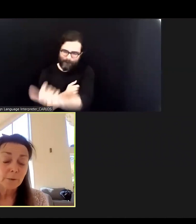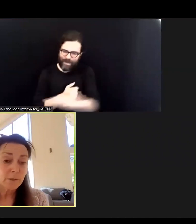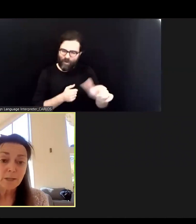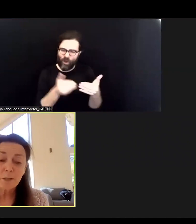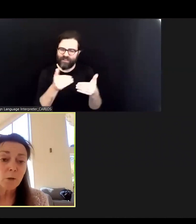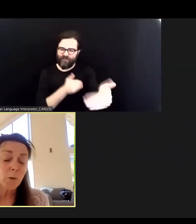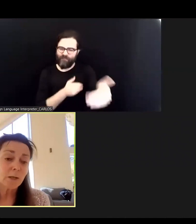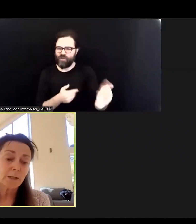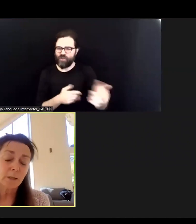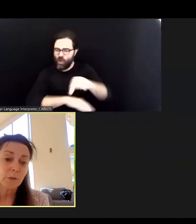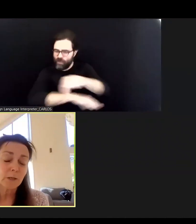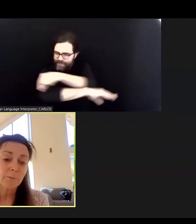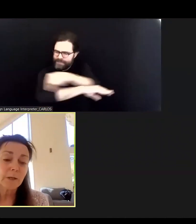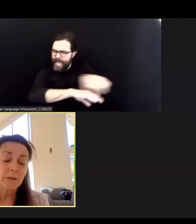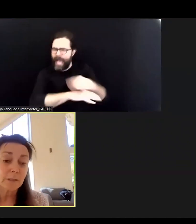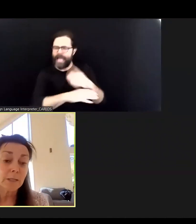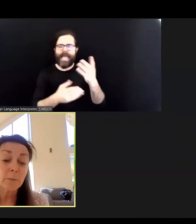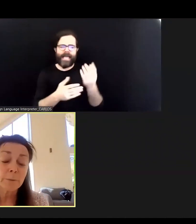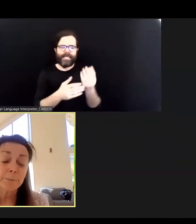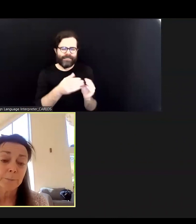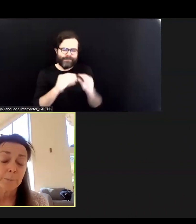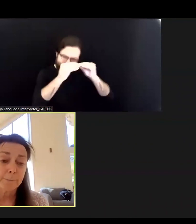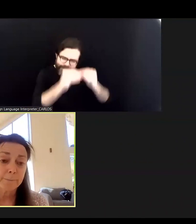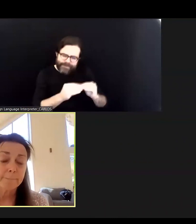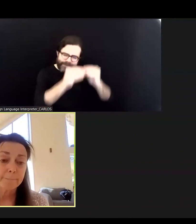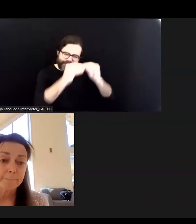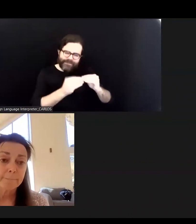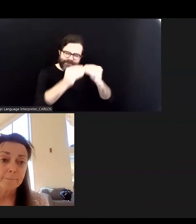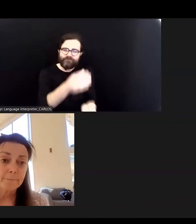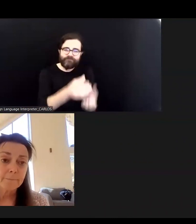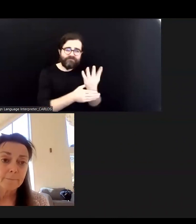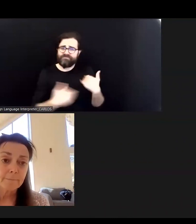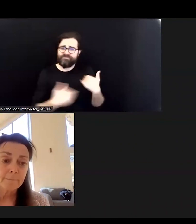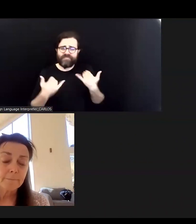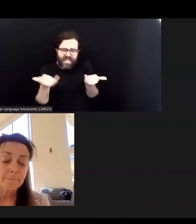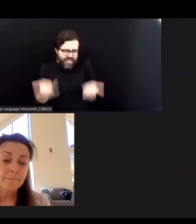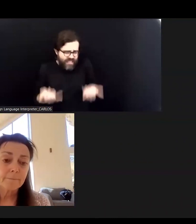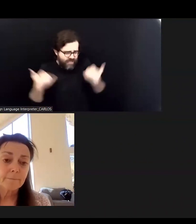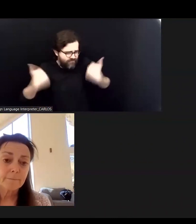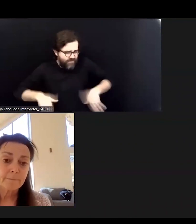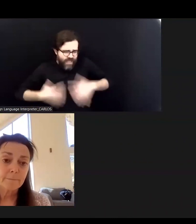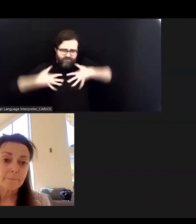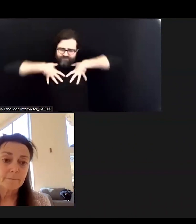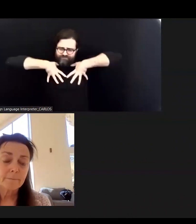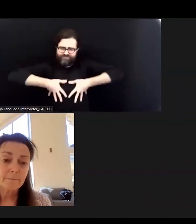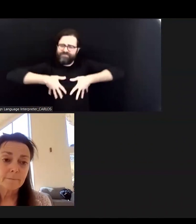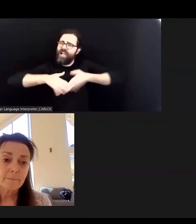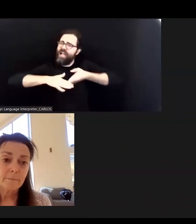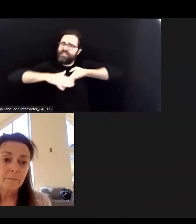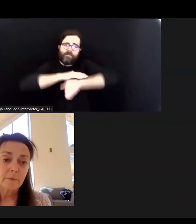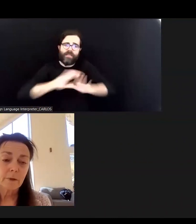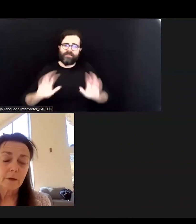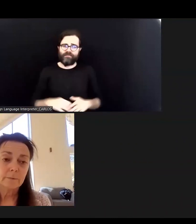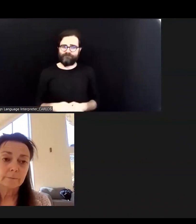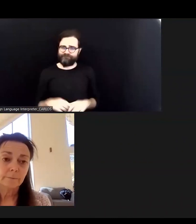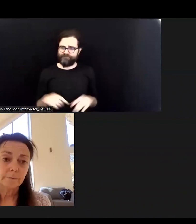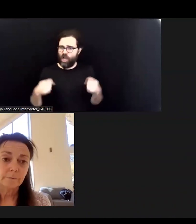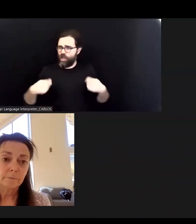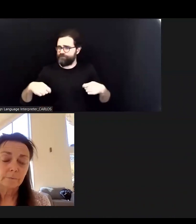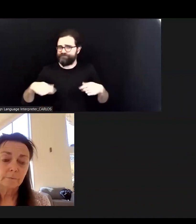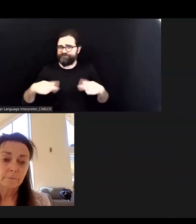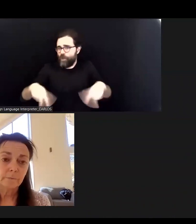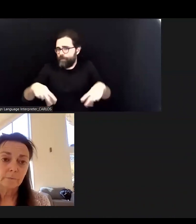ICT companies. They are coming to us. And when they are coming to us, I'm sure they're also coming to all our colleagues in the industry. And I